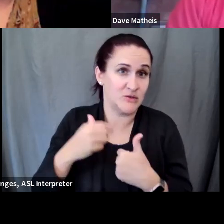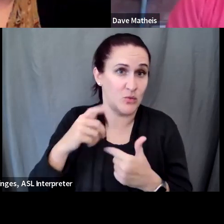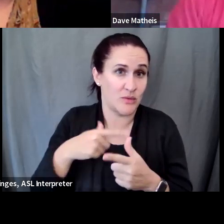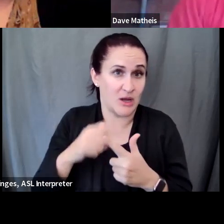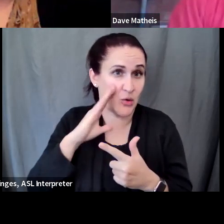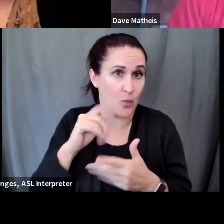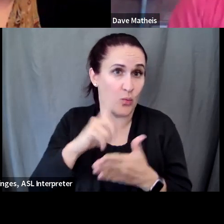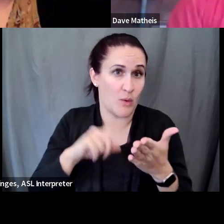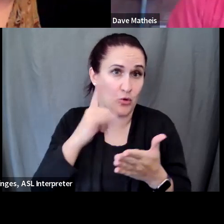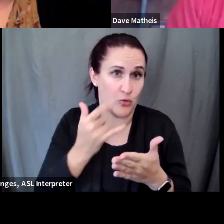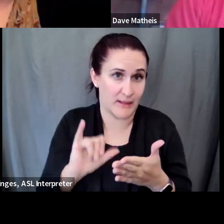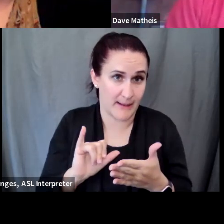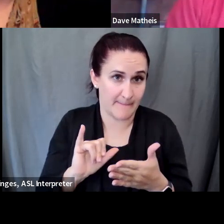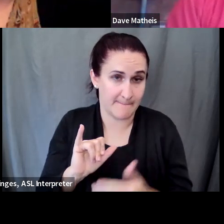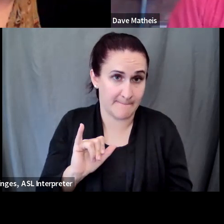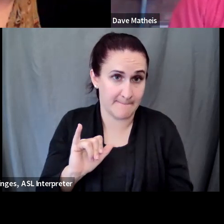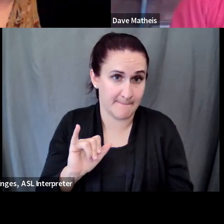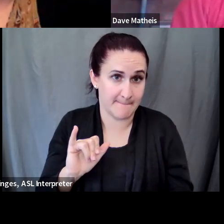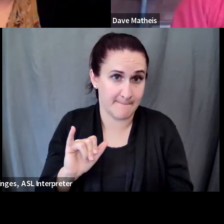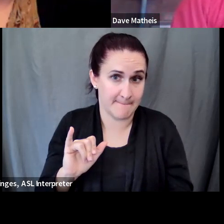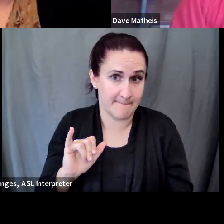look like.